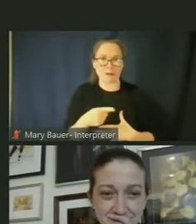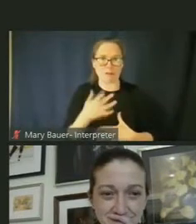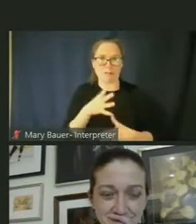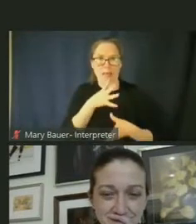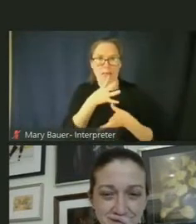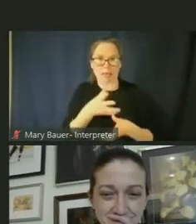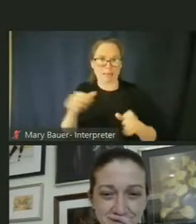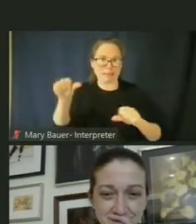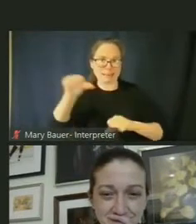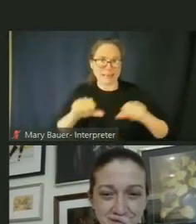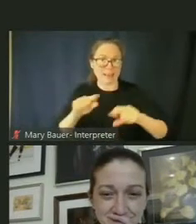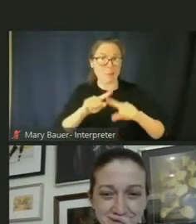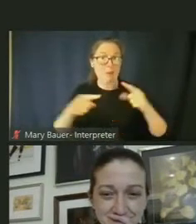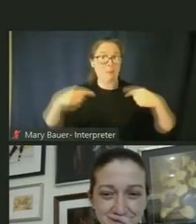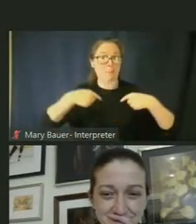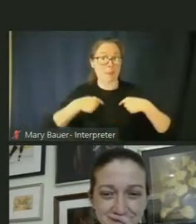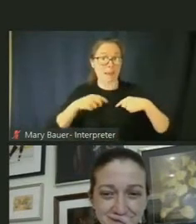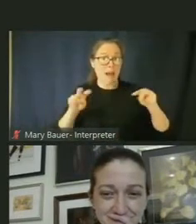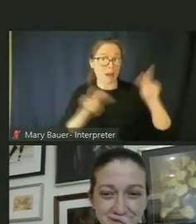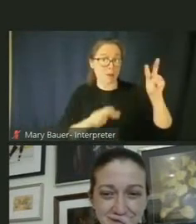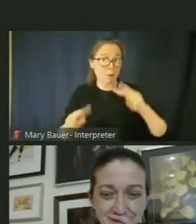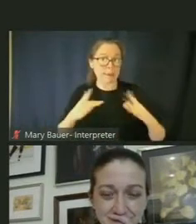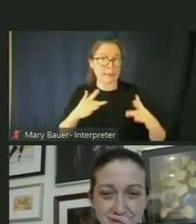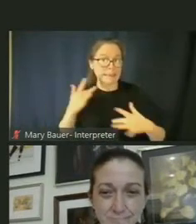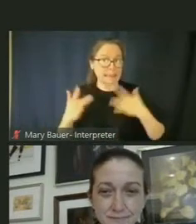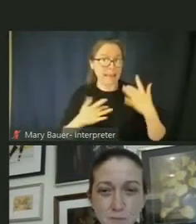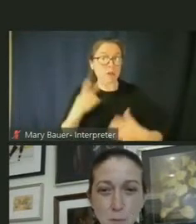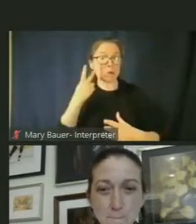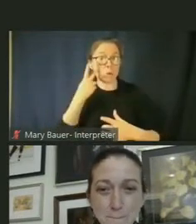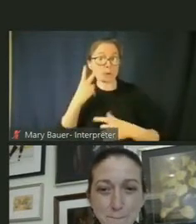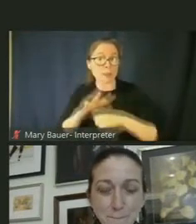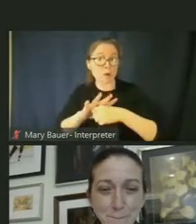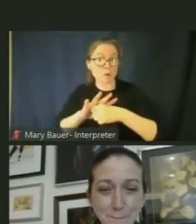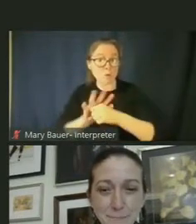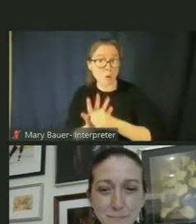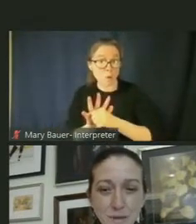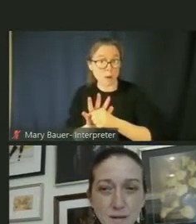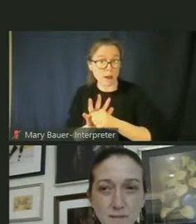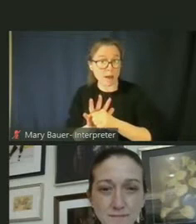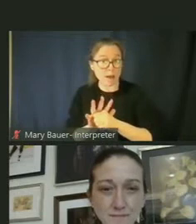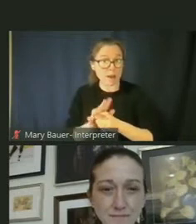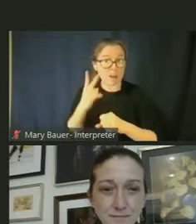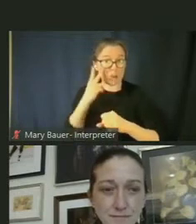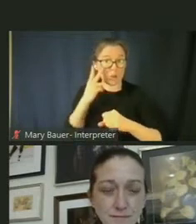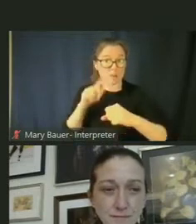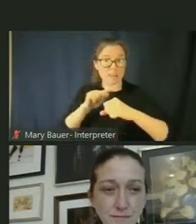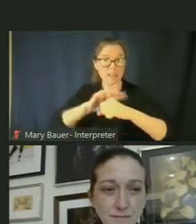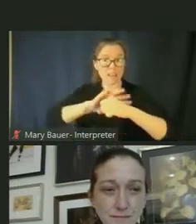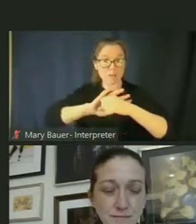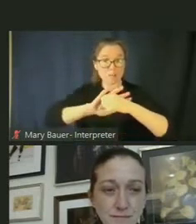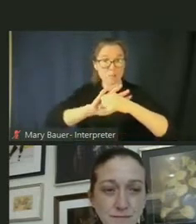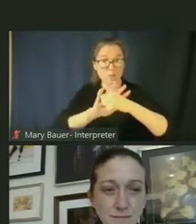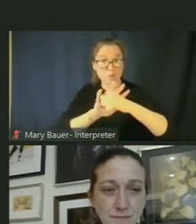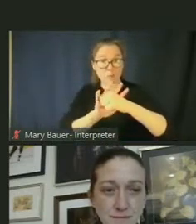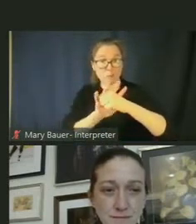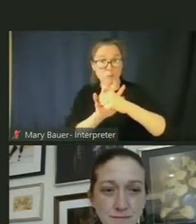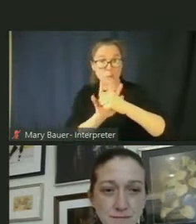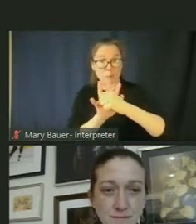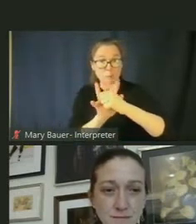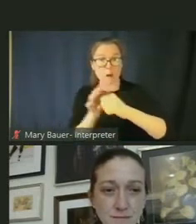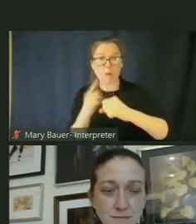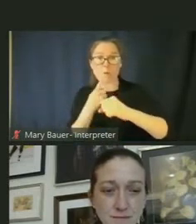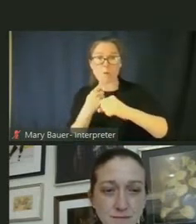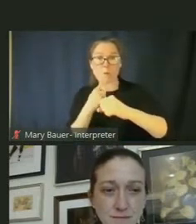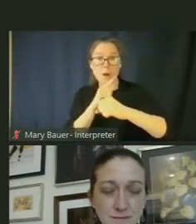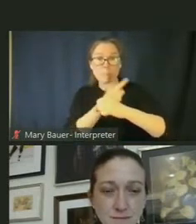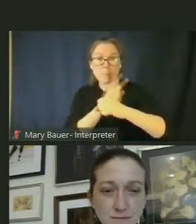truly excites me. If you look at the coronavirus, which is that crown with the red spikes around it,